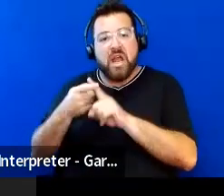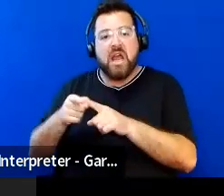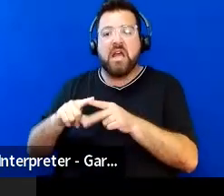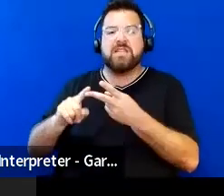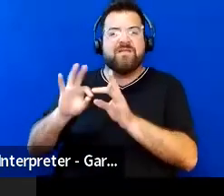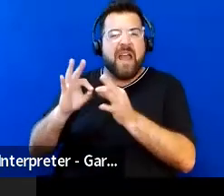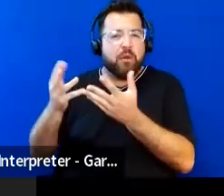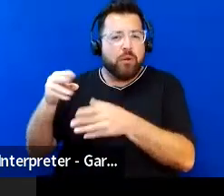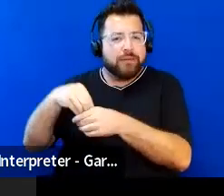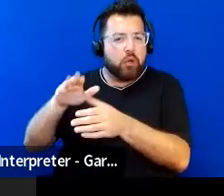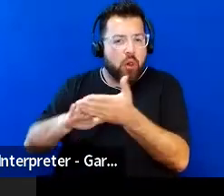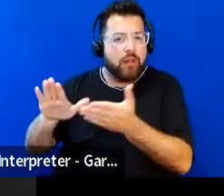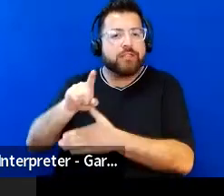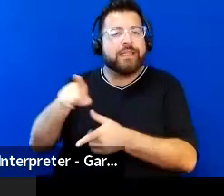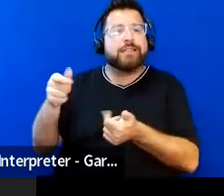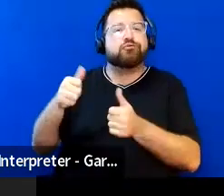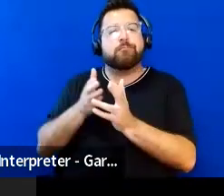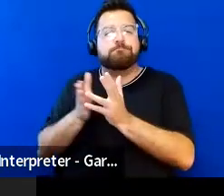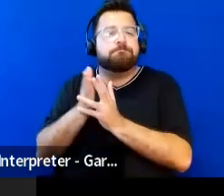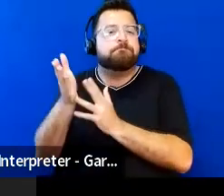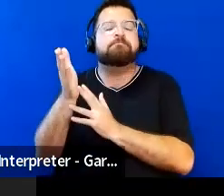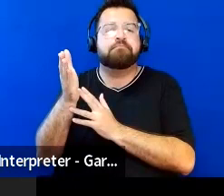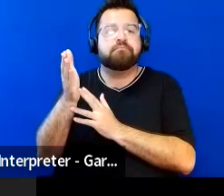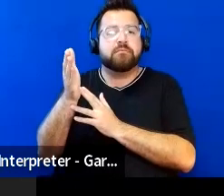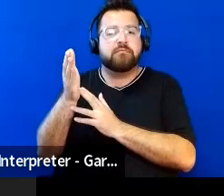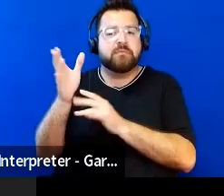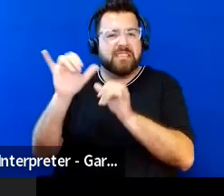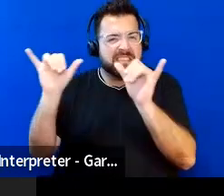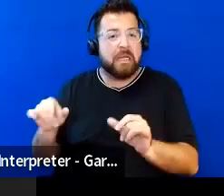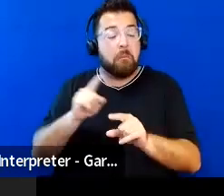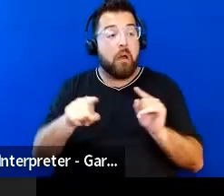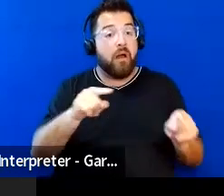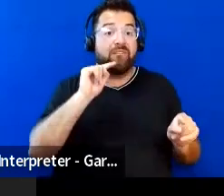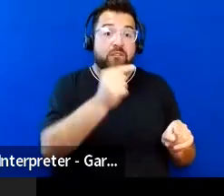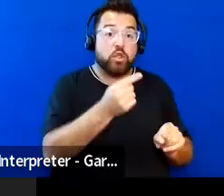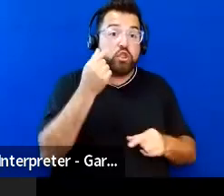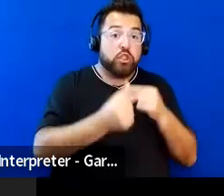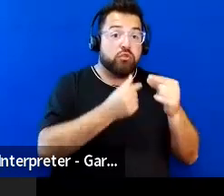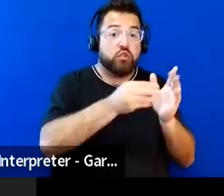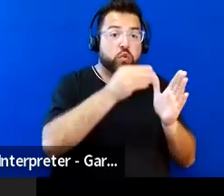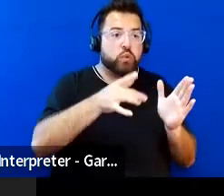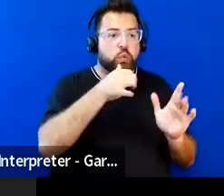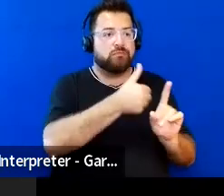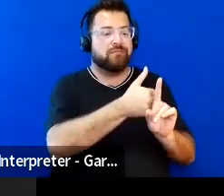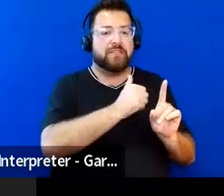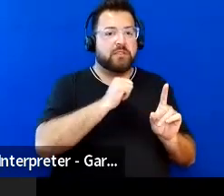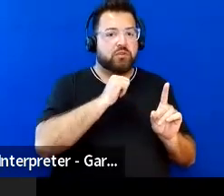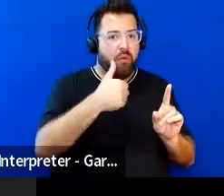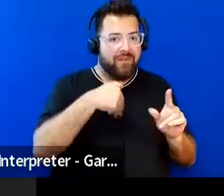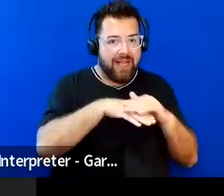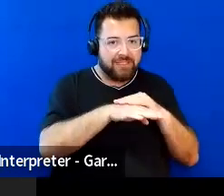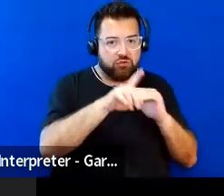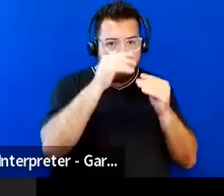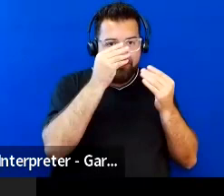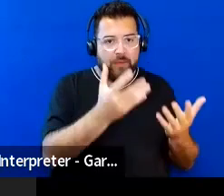that can navigate this system. The first generation students, the students who don't have access to this information, who don't have the